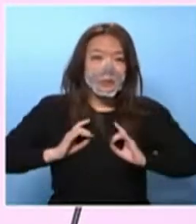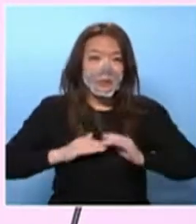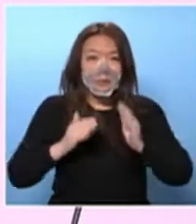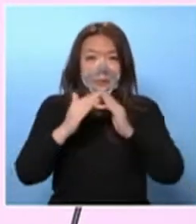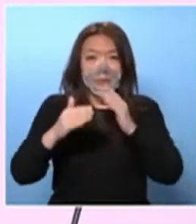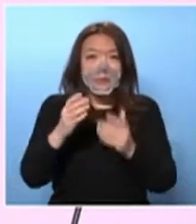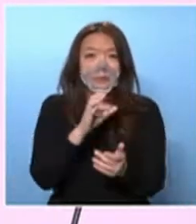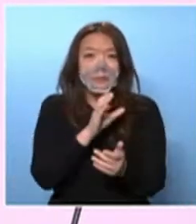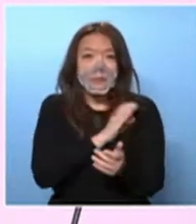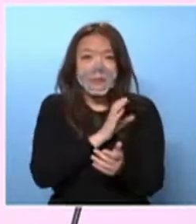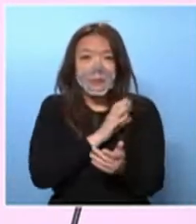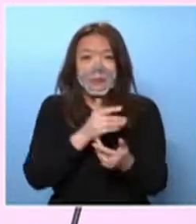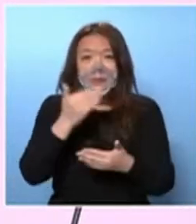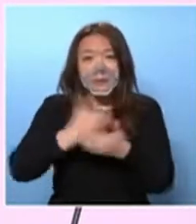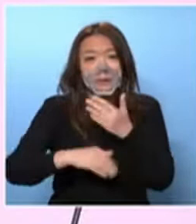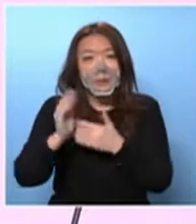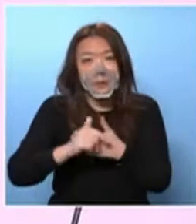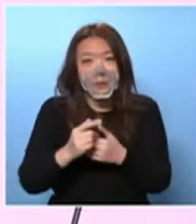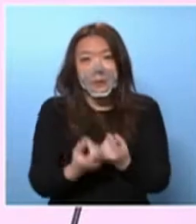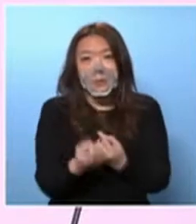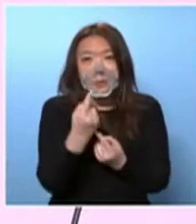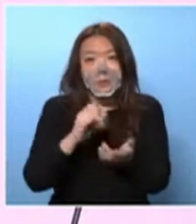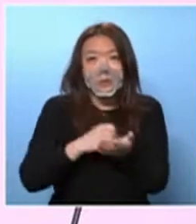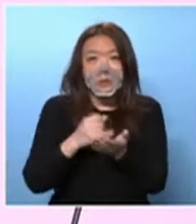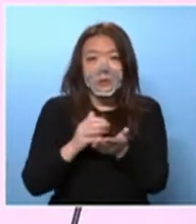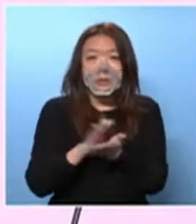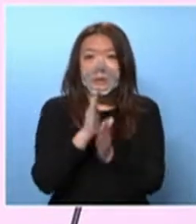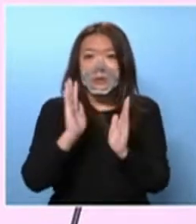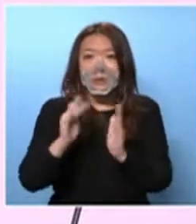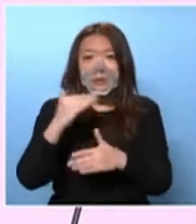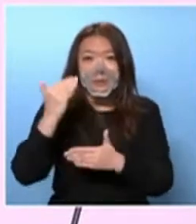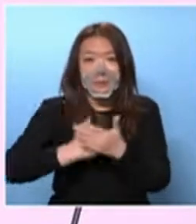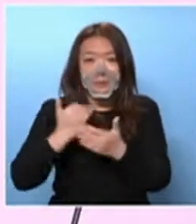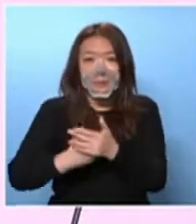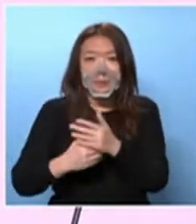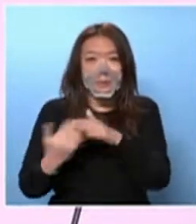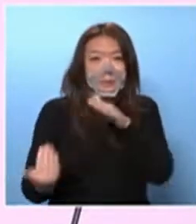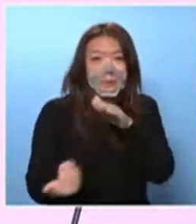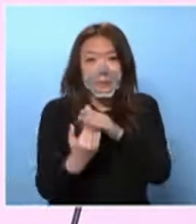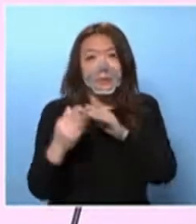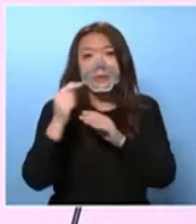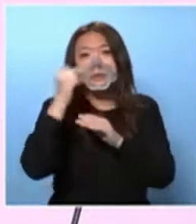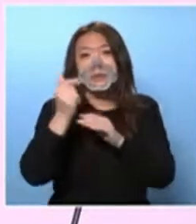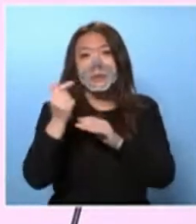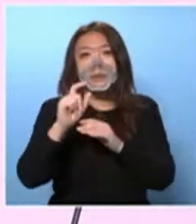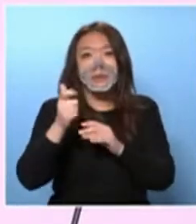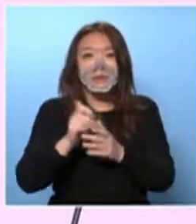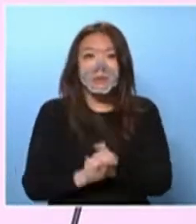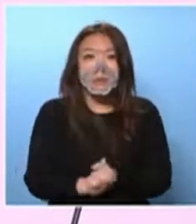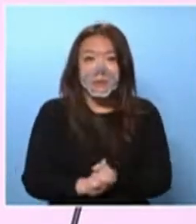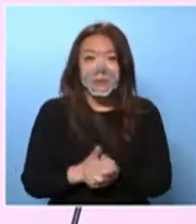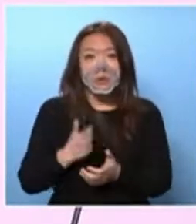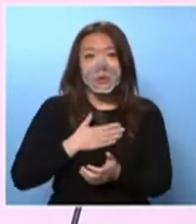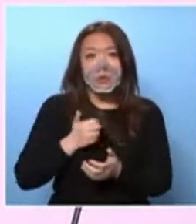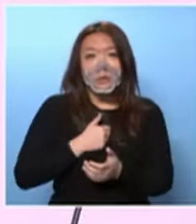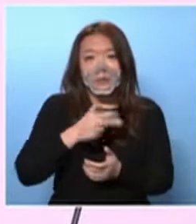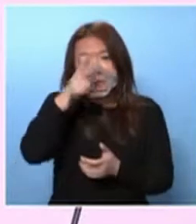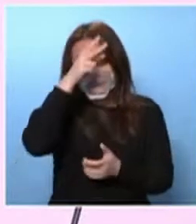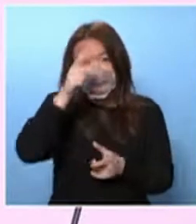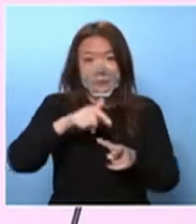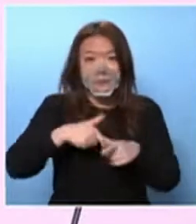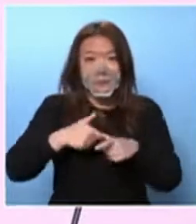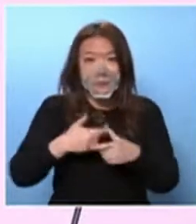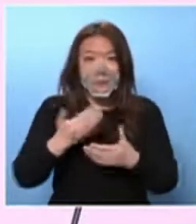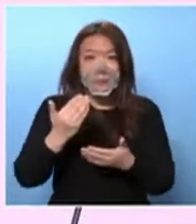personal assessment who are not owners of domestic properties, subject to a deduction ceiling of $100,000 for a